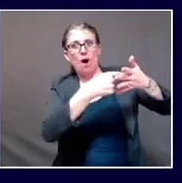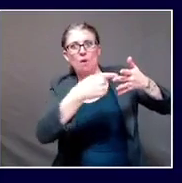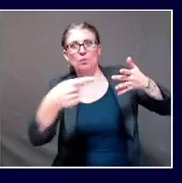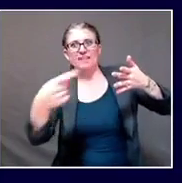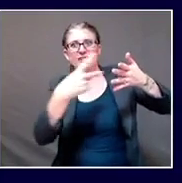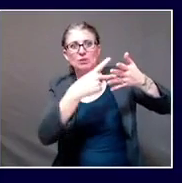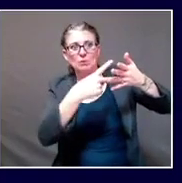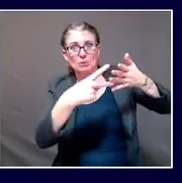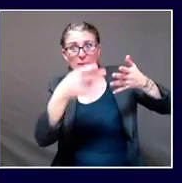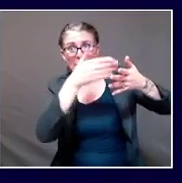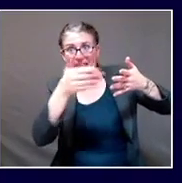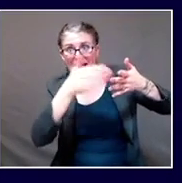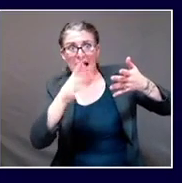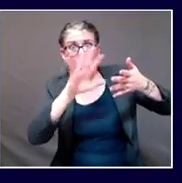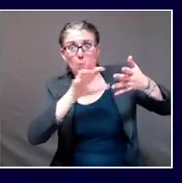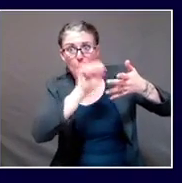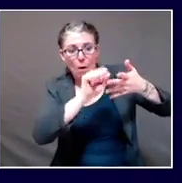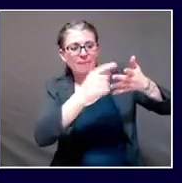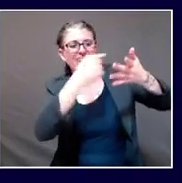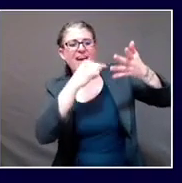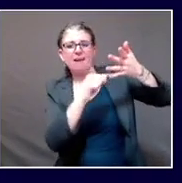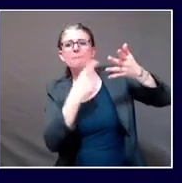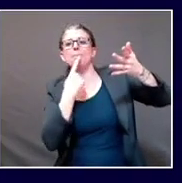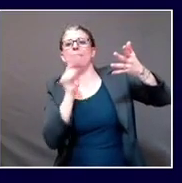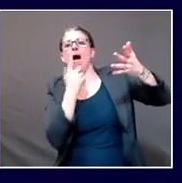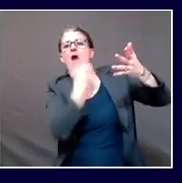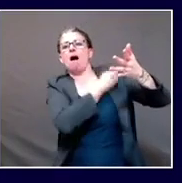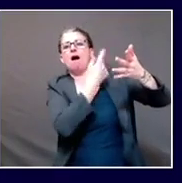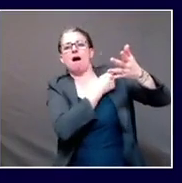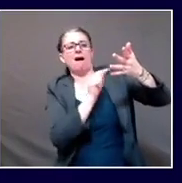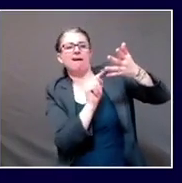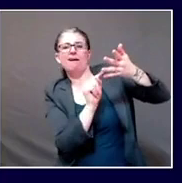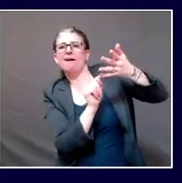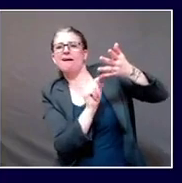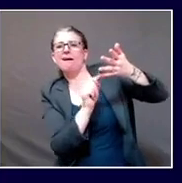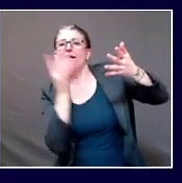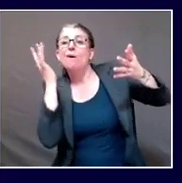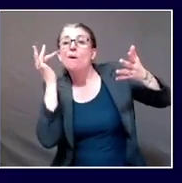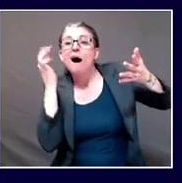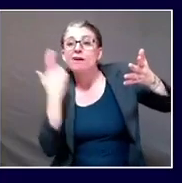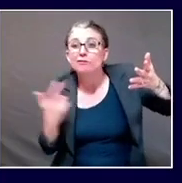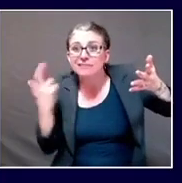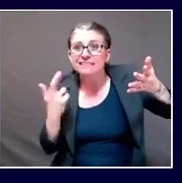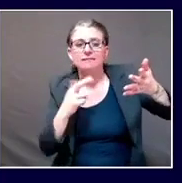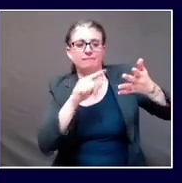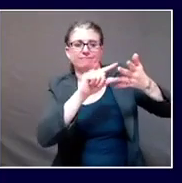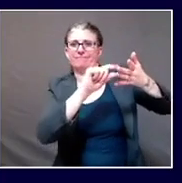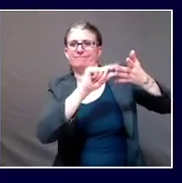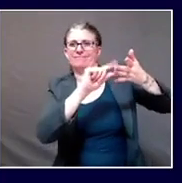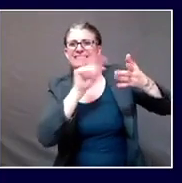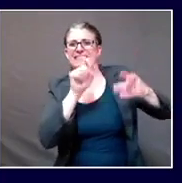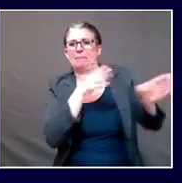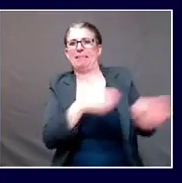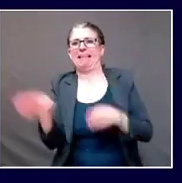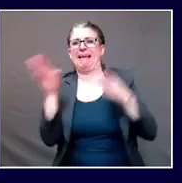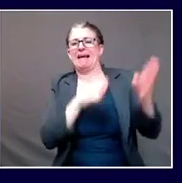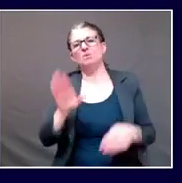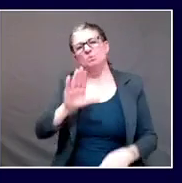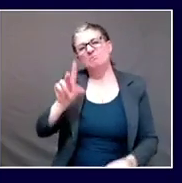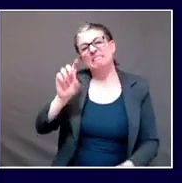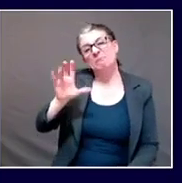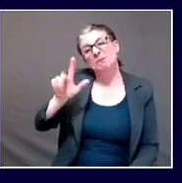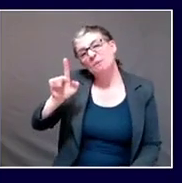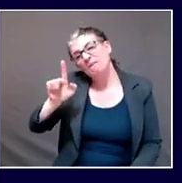we've received final or official confirmation of exactly when they would, but we're anticipating them starting as soon as